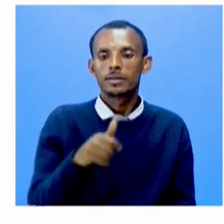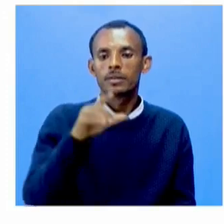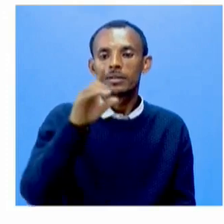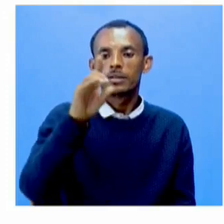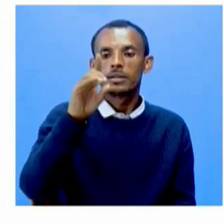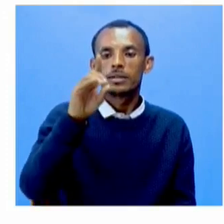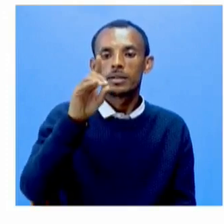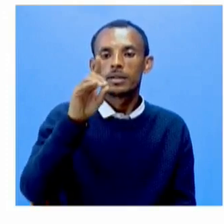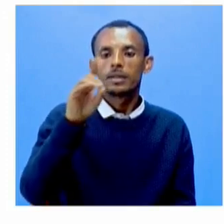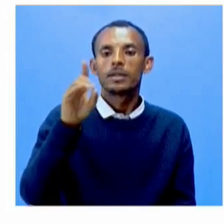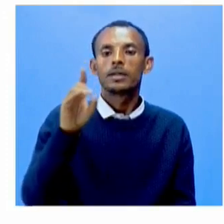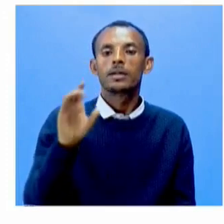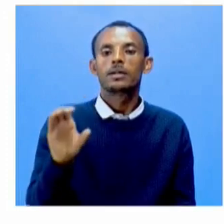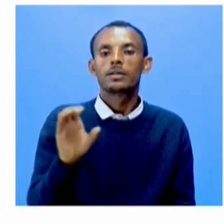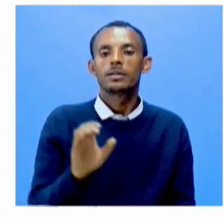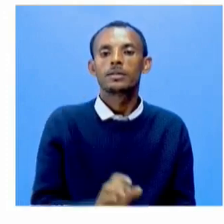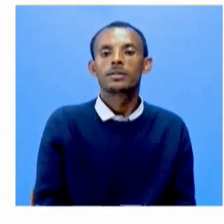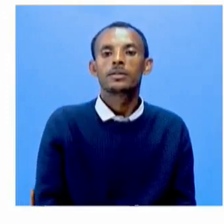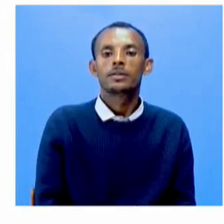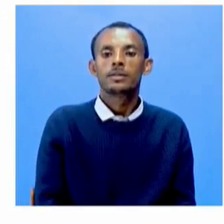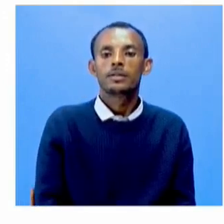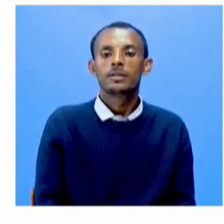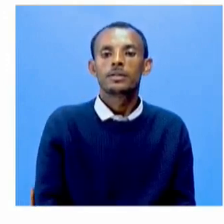Here it is.